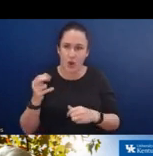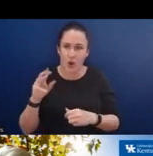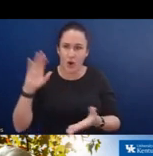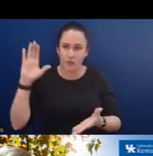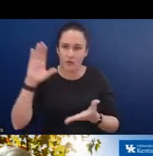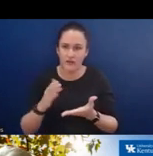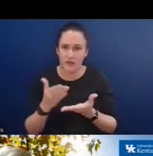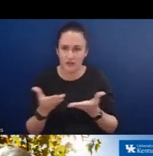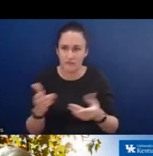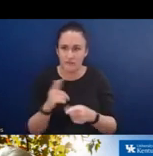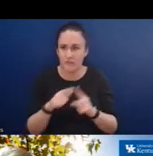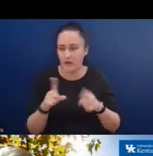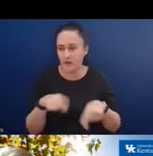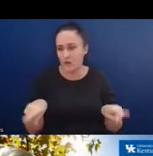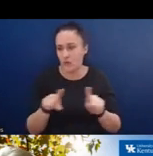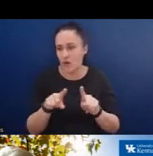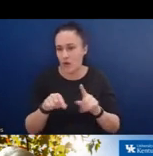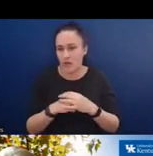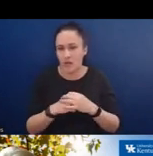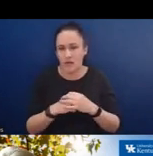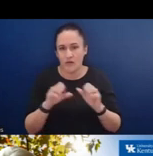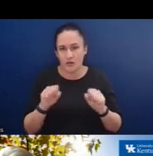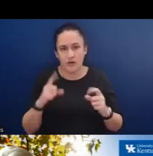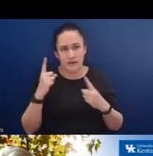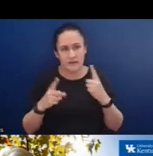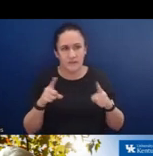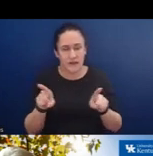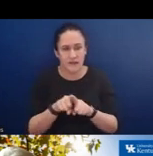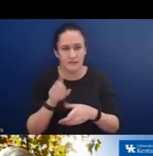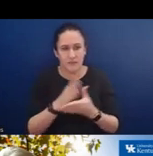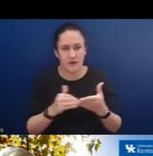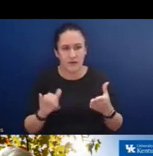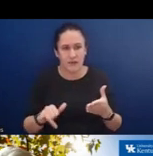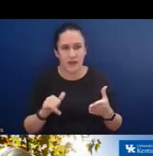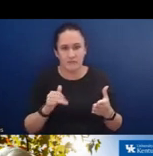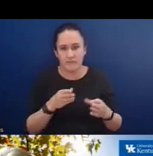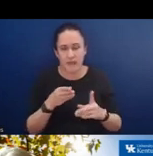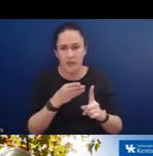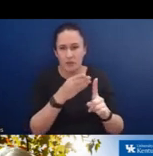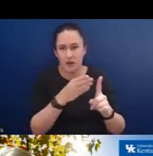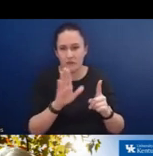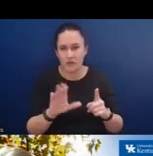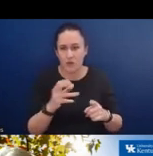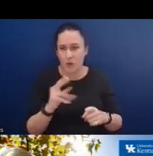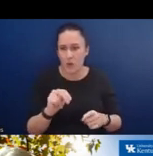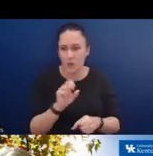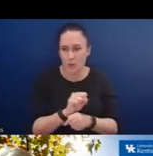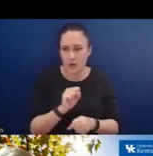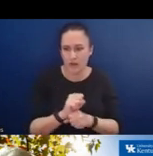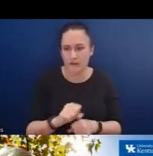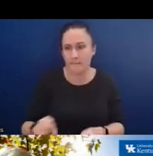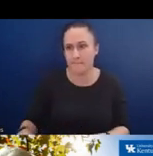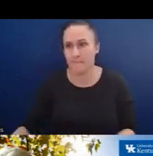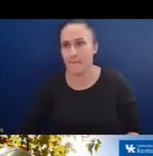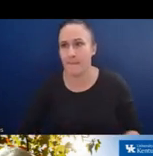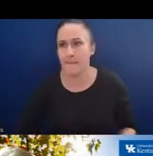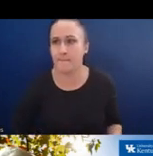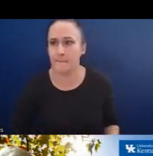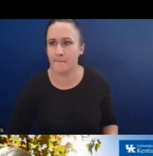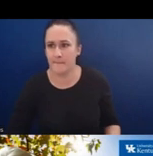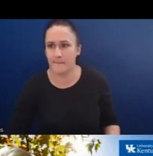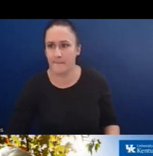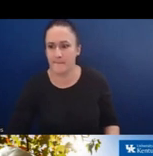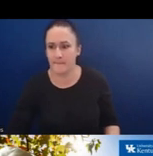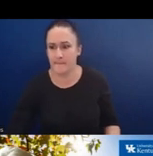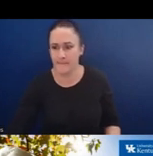items, but that you all could consider them as part of a harm reduction pathway in your own work. So we were able to enroll